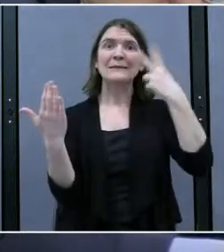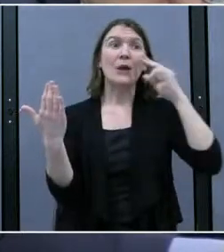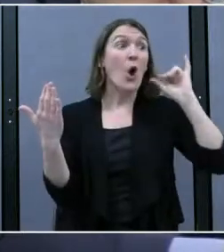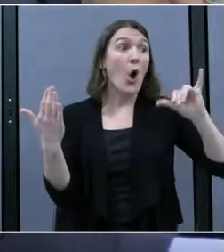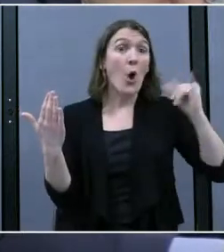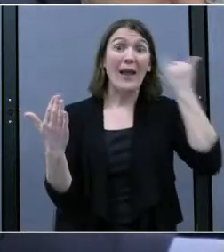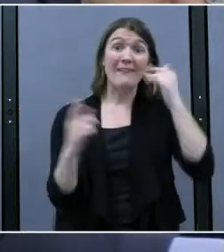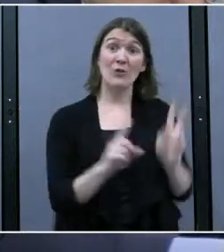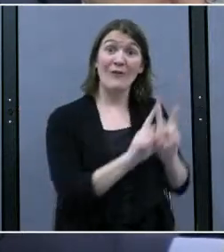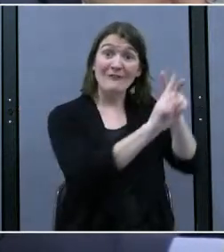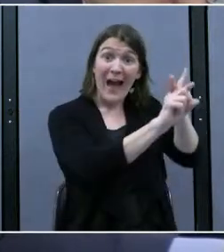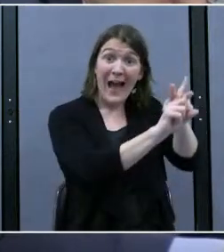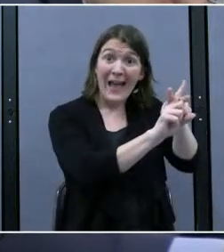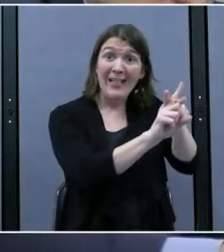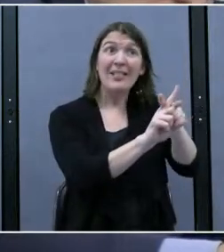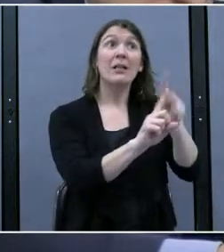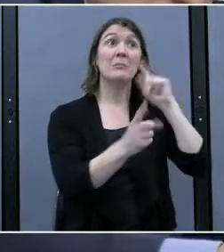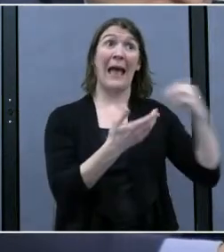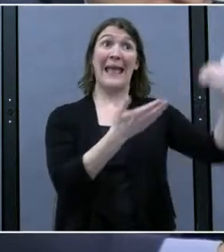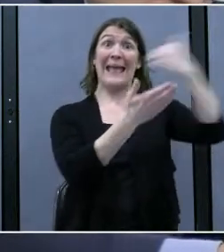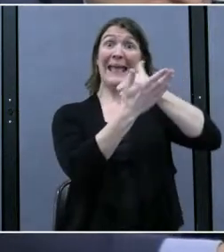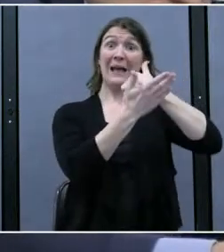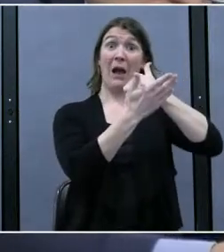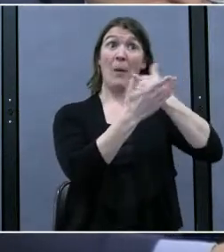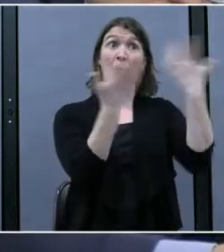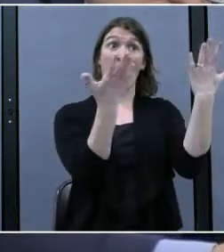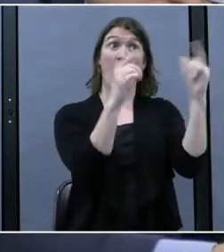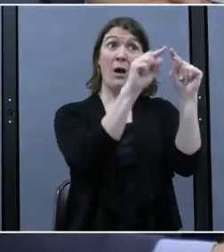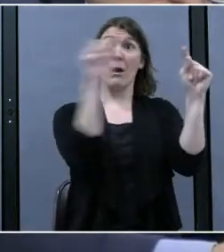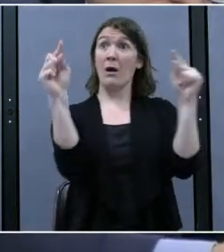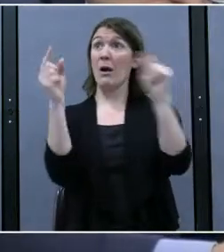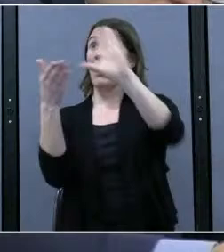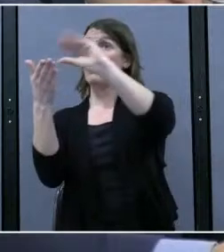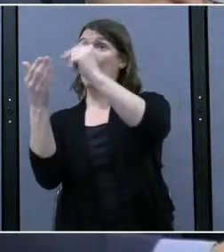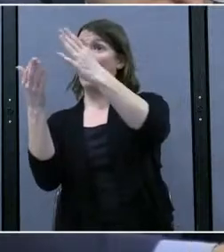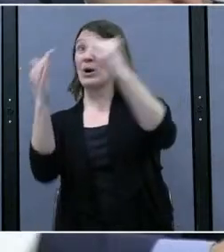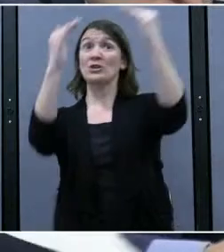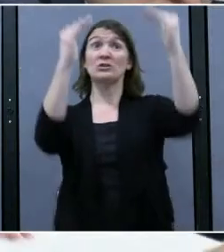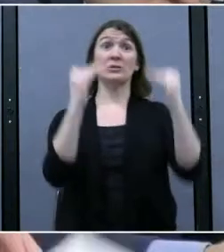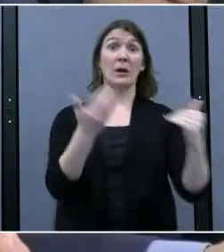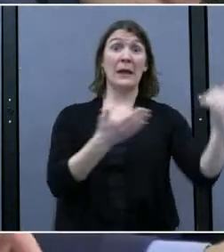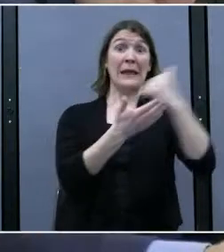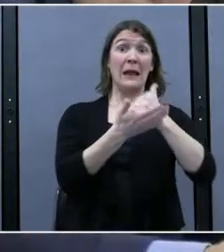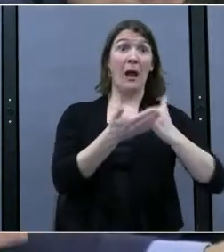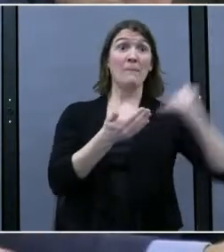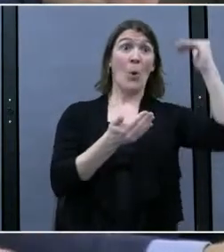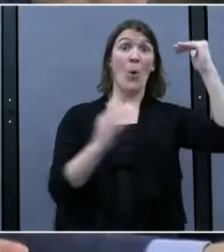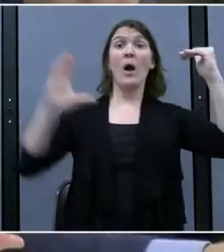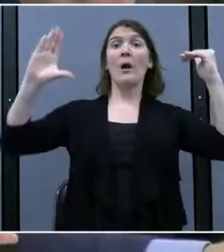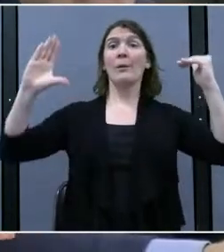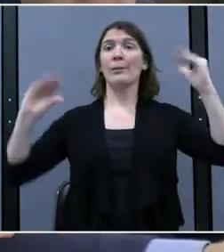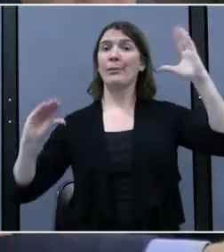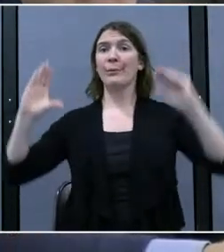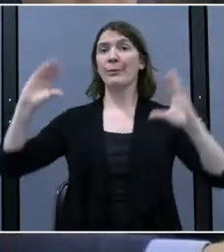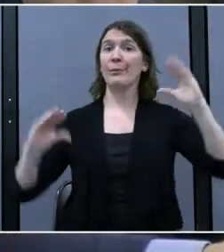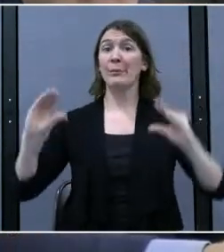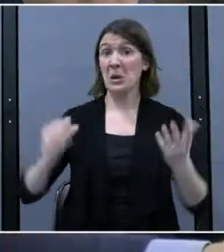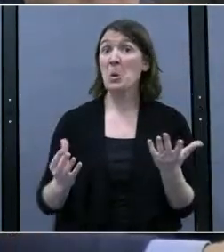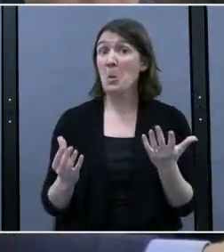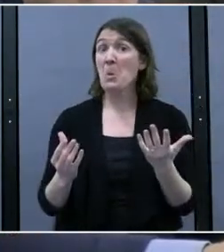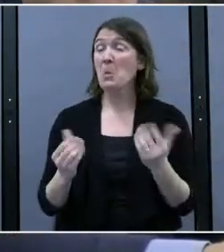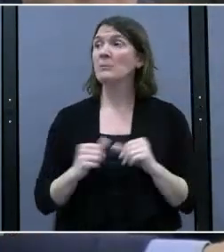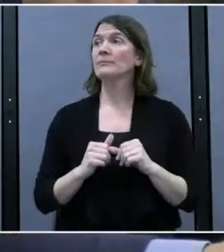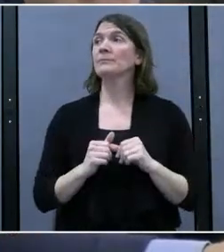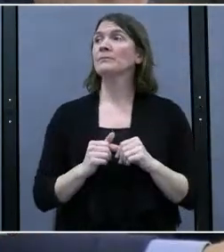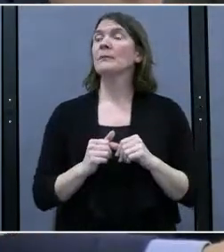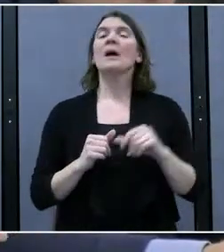like the gradations of income with the assessed value at the top. And so, yeah, I mean,